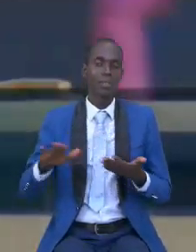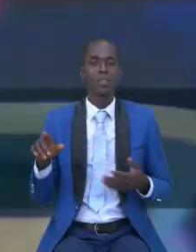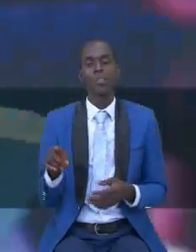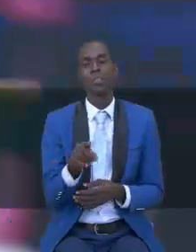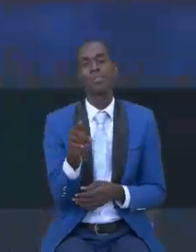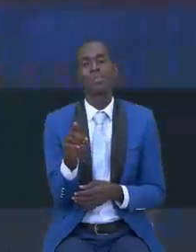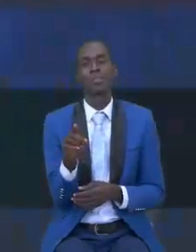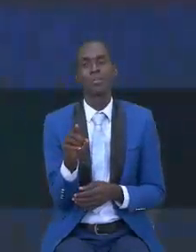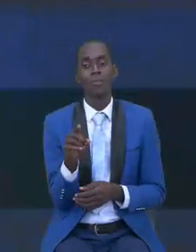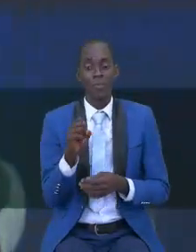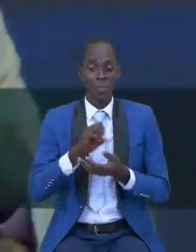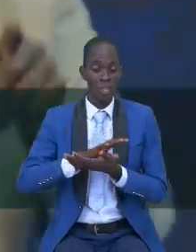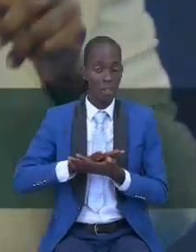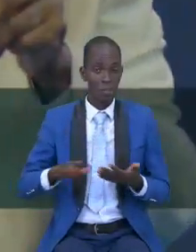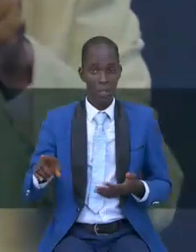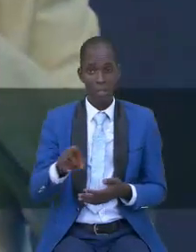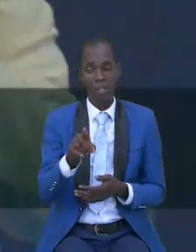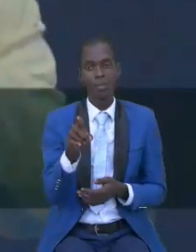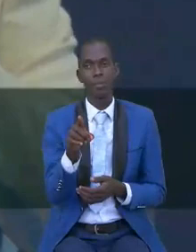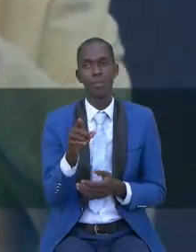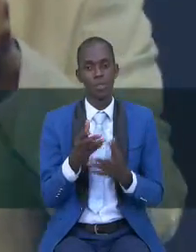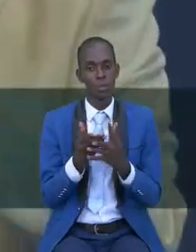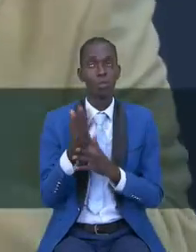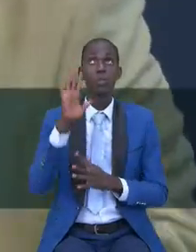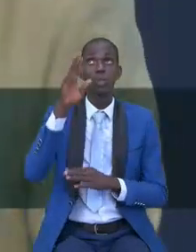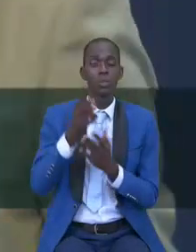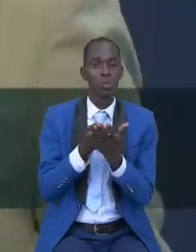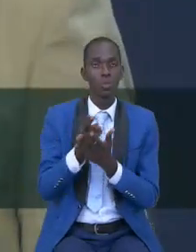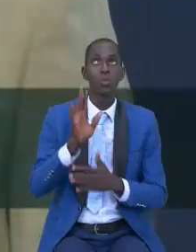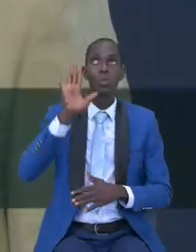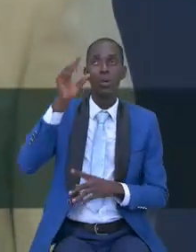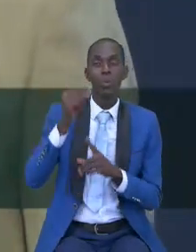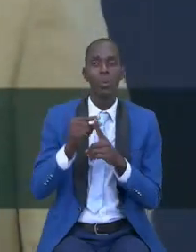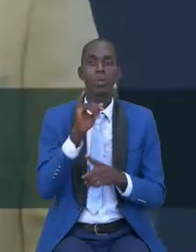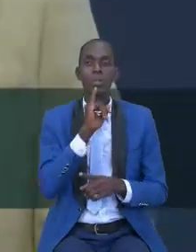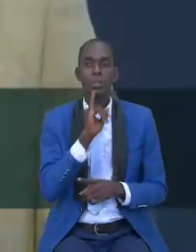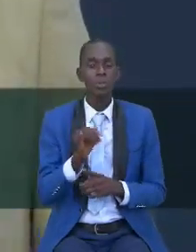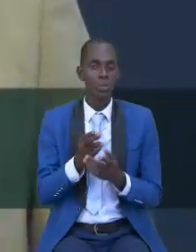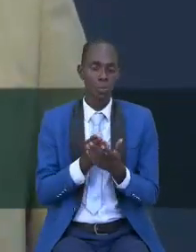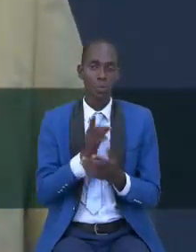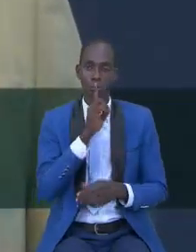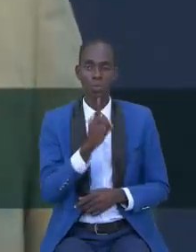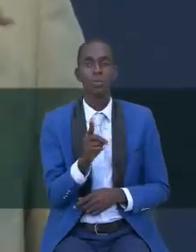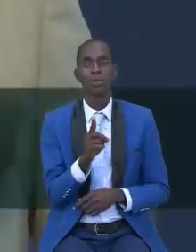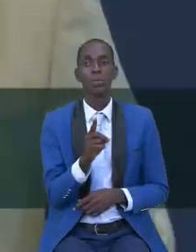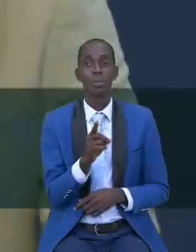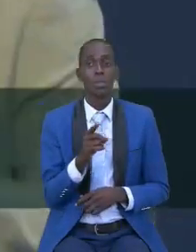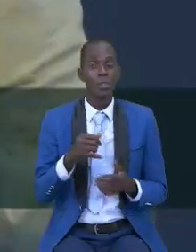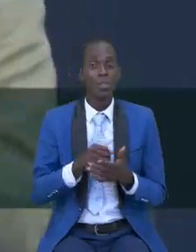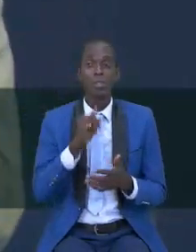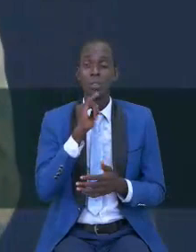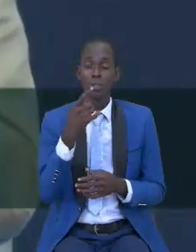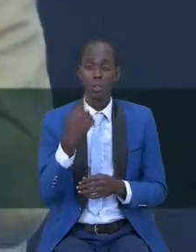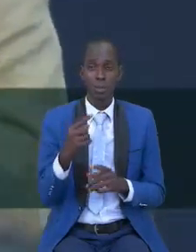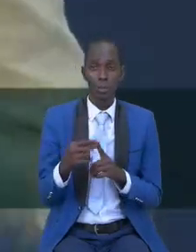them. Sanctified them through thy truth. Thy word is truth. It's the word.